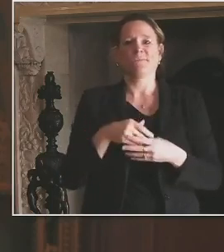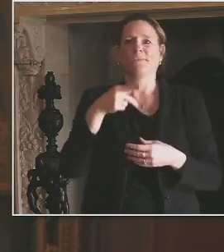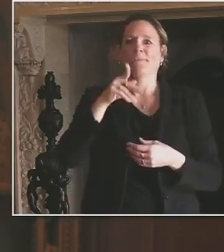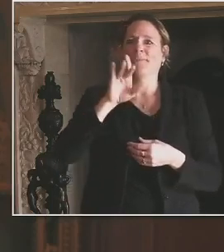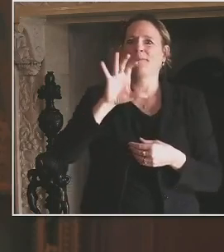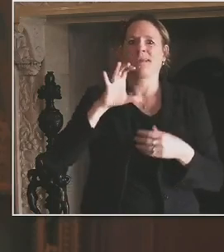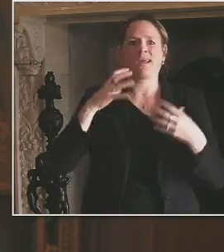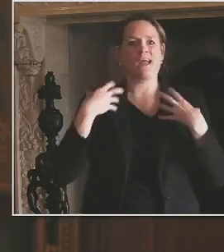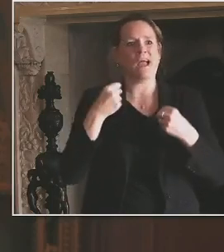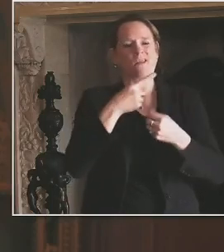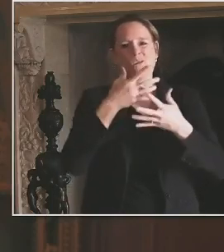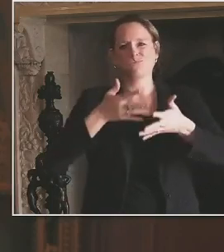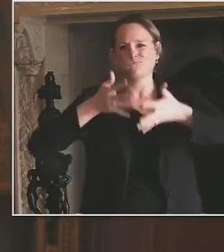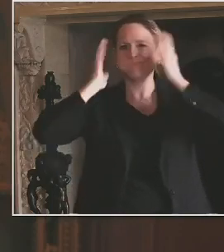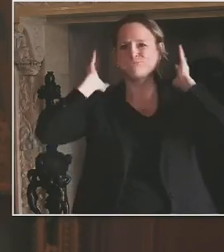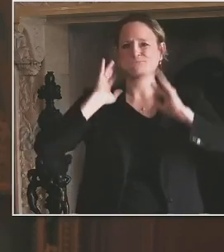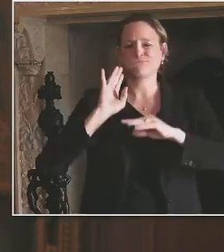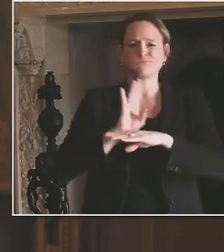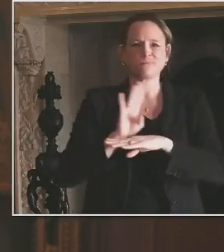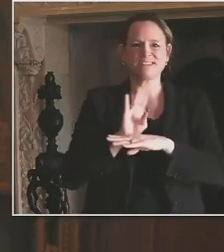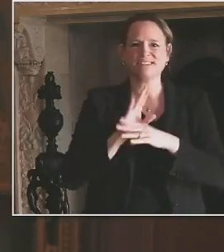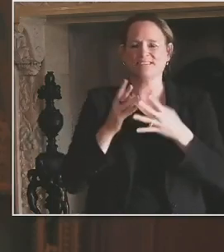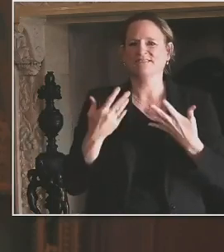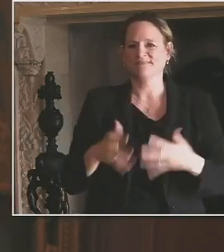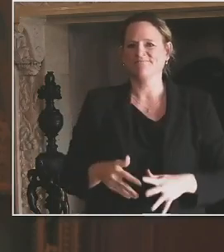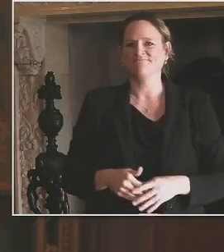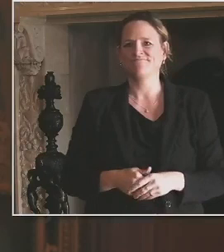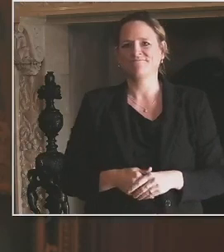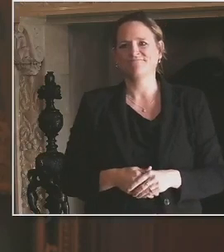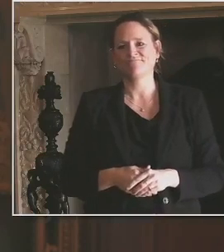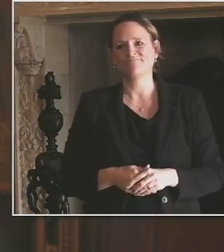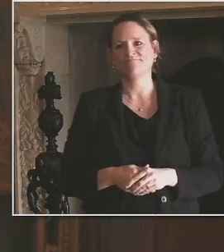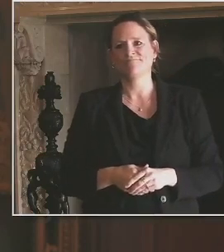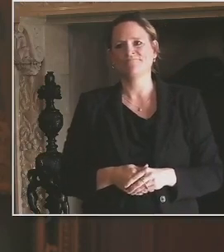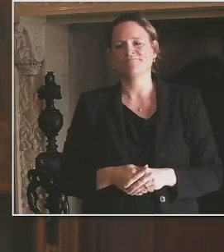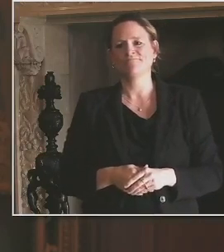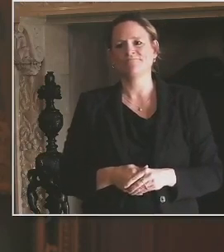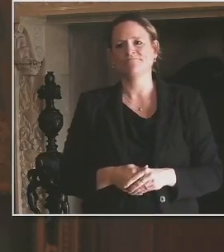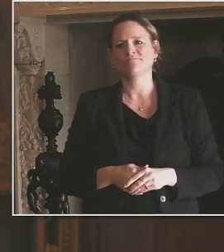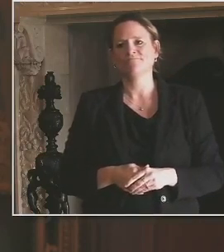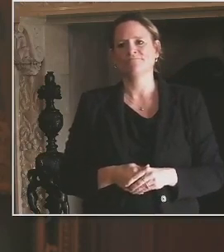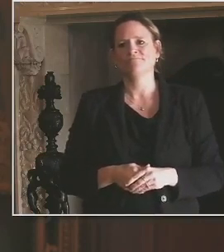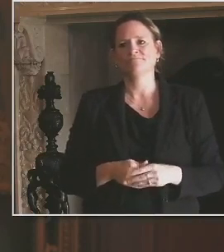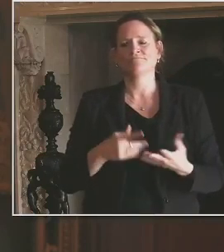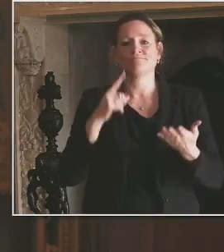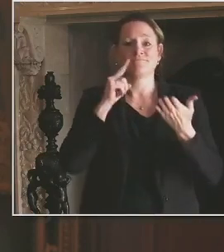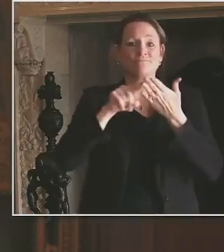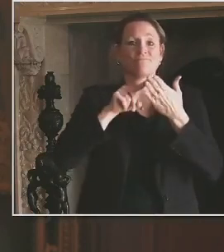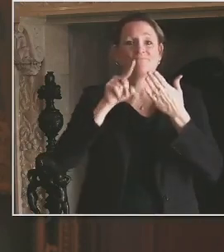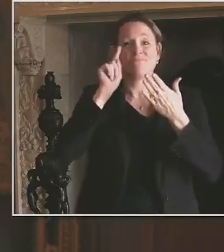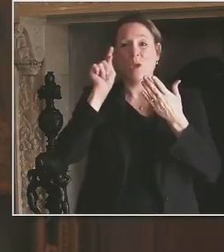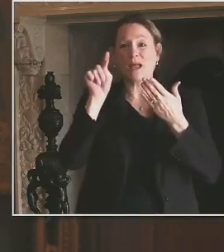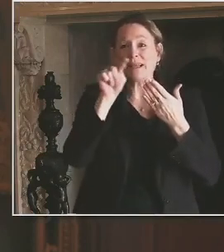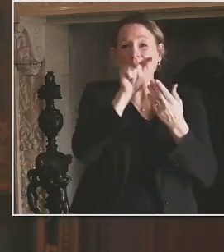making many calls, tend to have a backlog of investigations that they need to do, so we're focusing